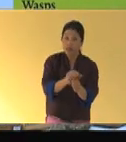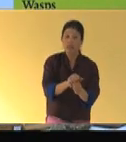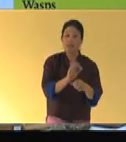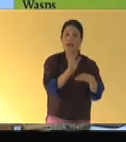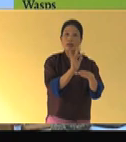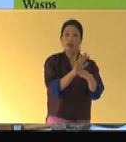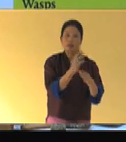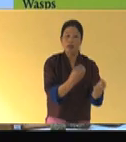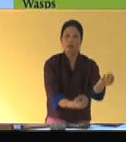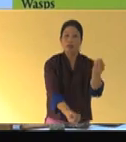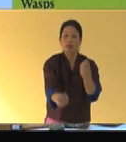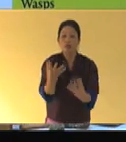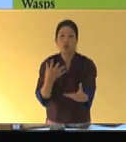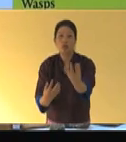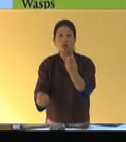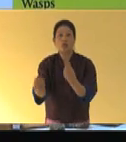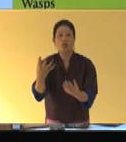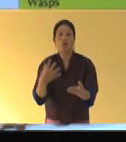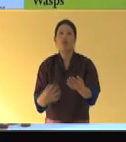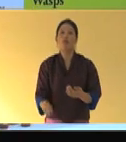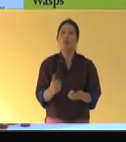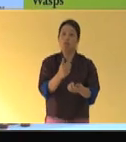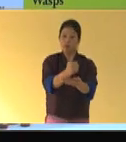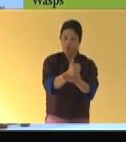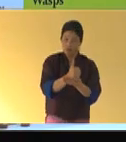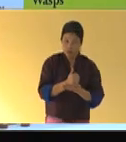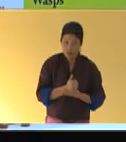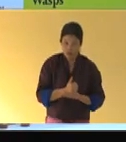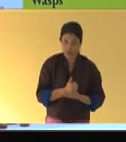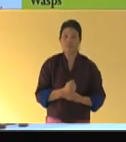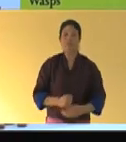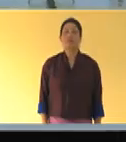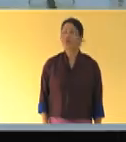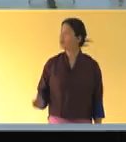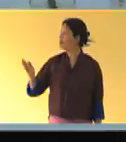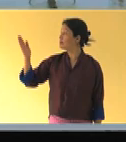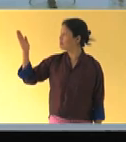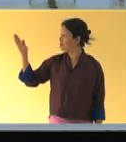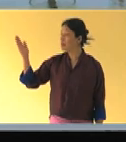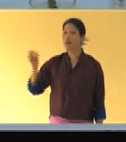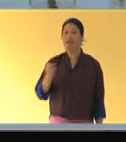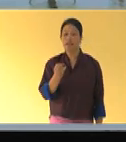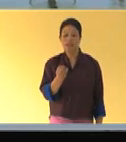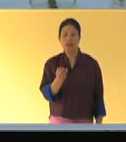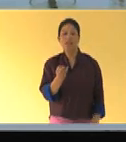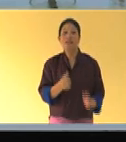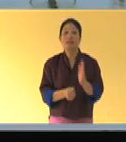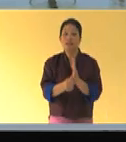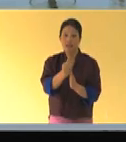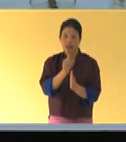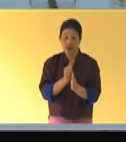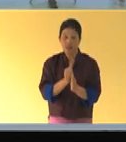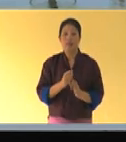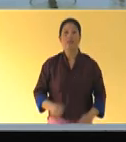help in sustaining the agriculture and food security. Over here in this corner, we have